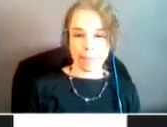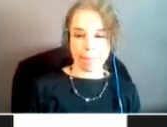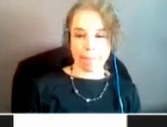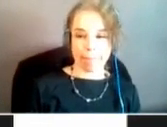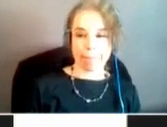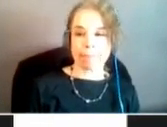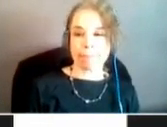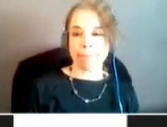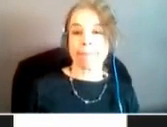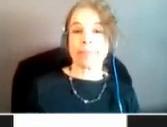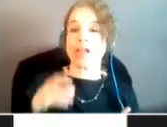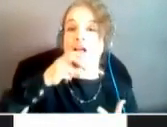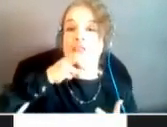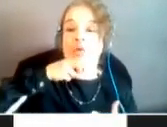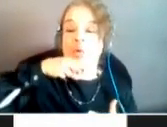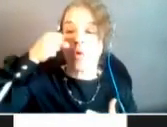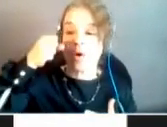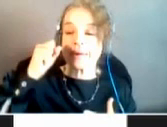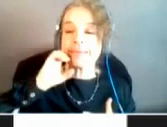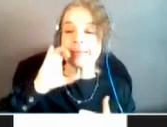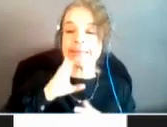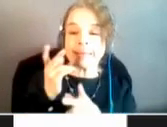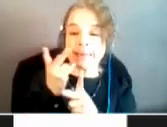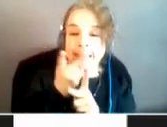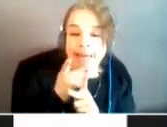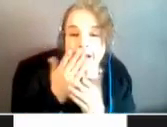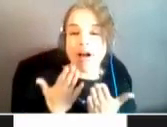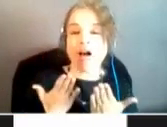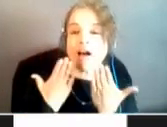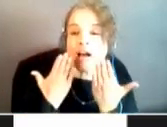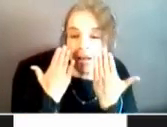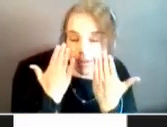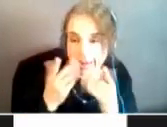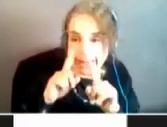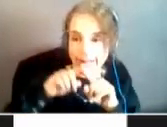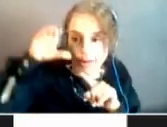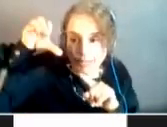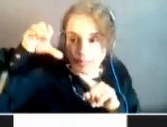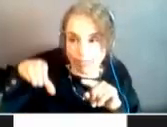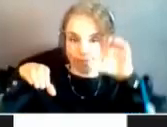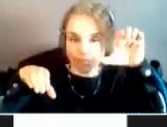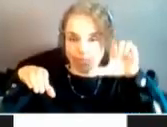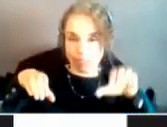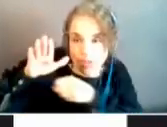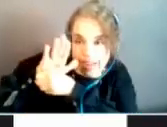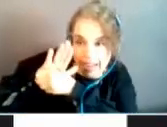let's see. The older adult system of care does offer several satellite locations around the county, which